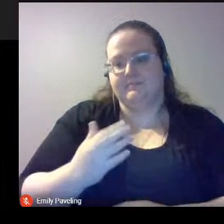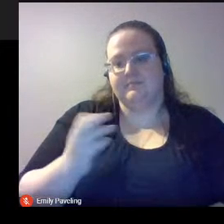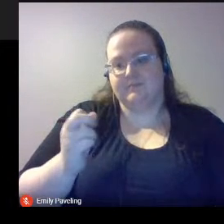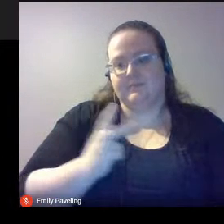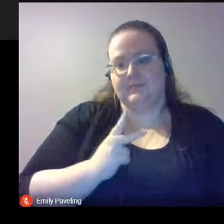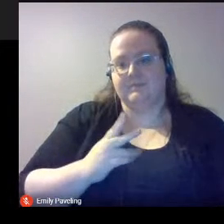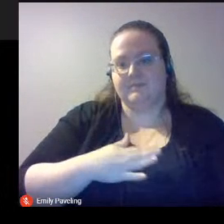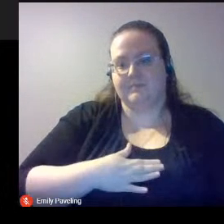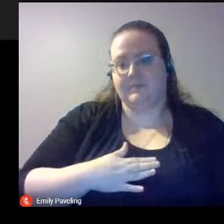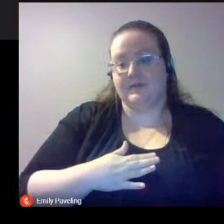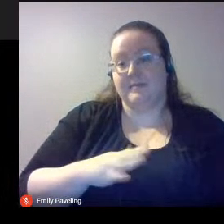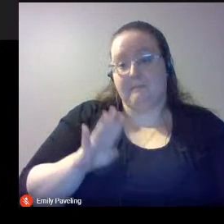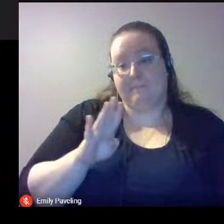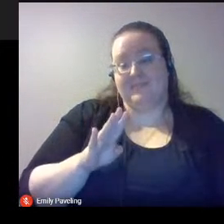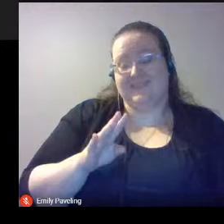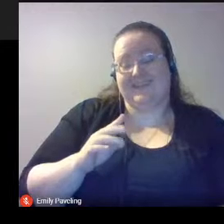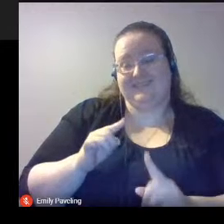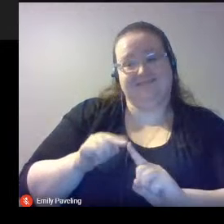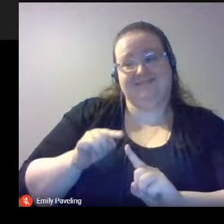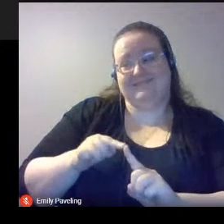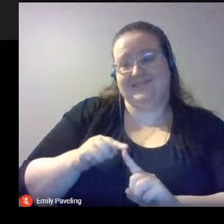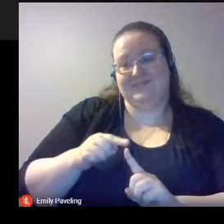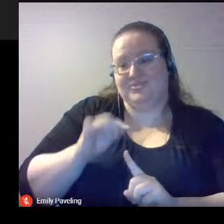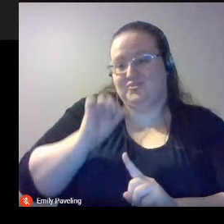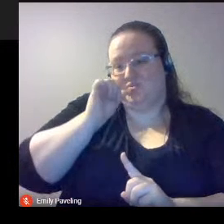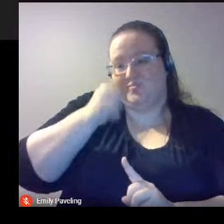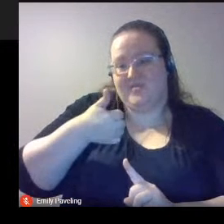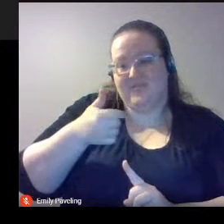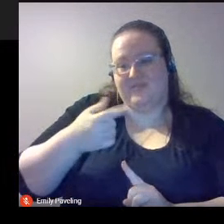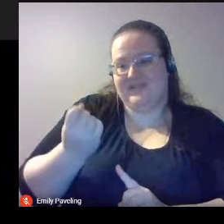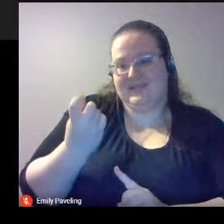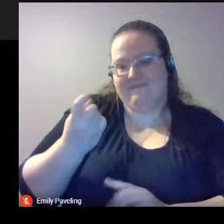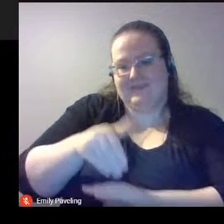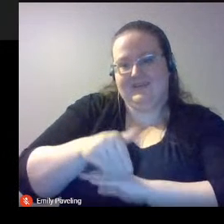survey by tomorrow at 11 p.m.